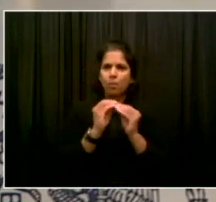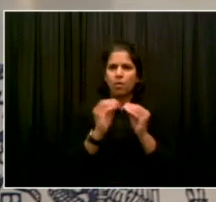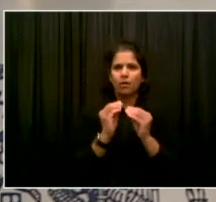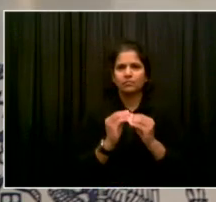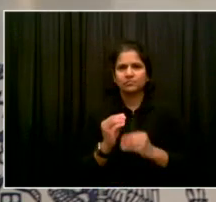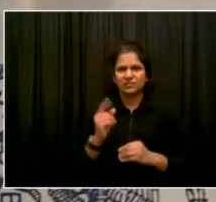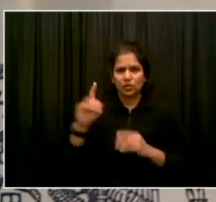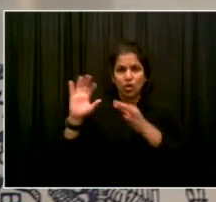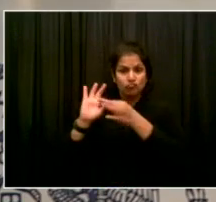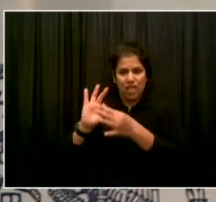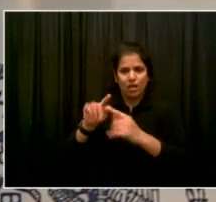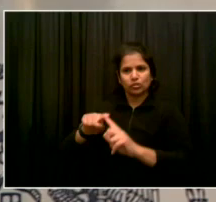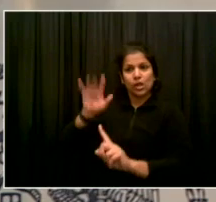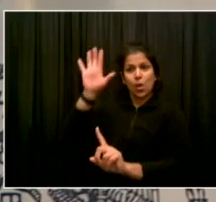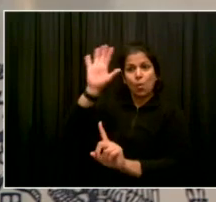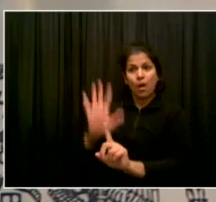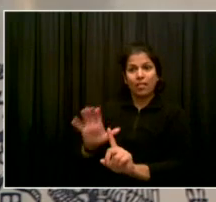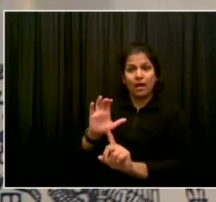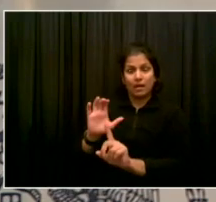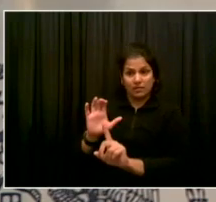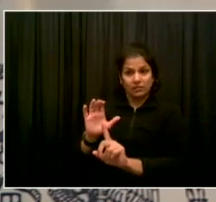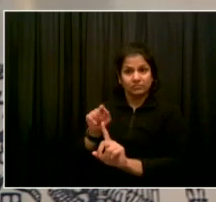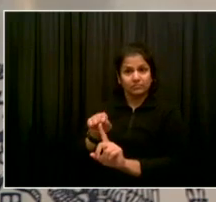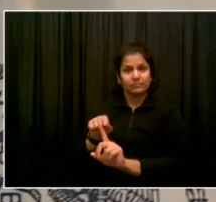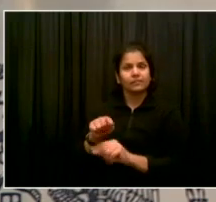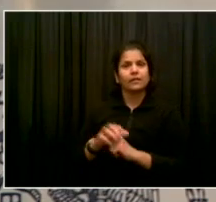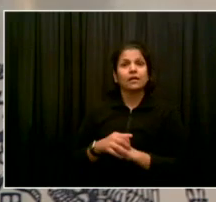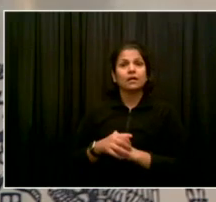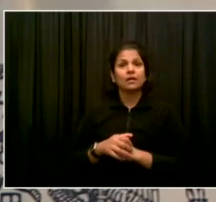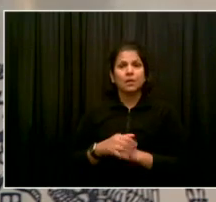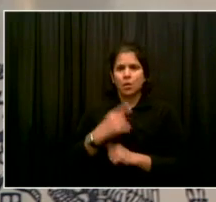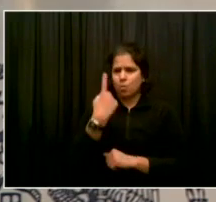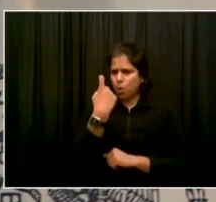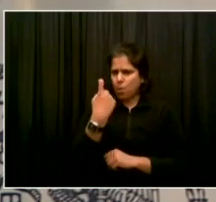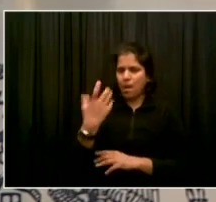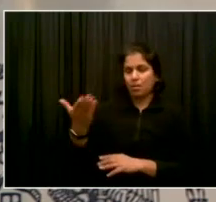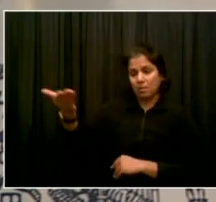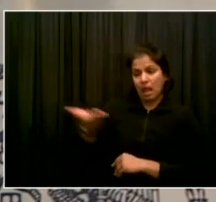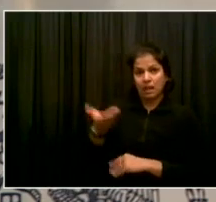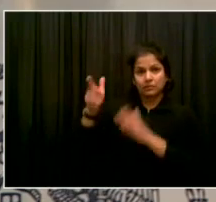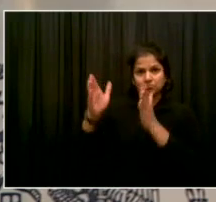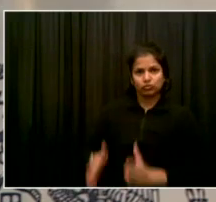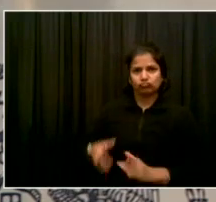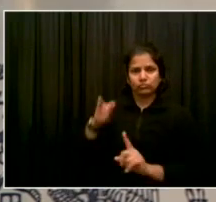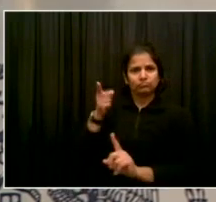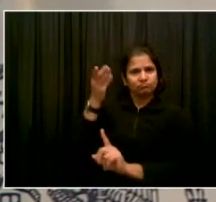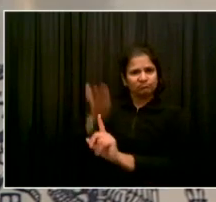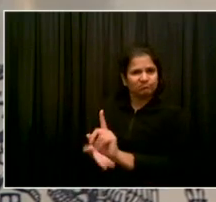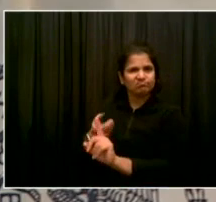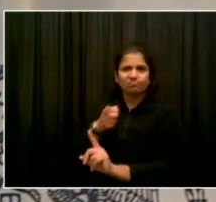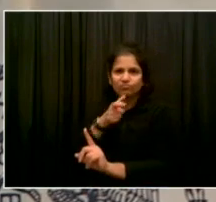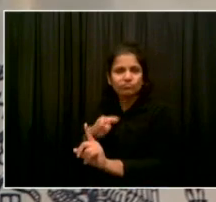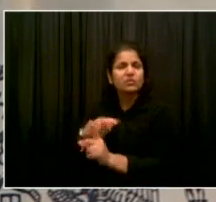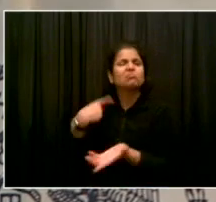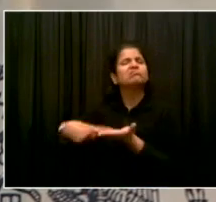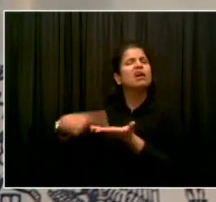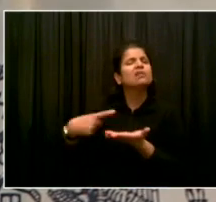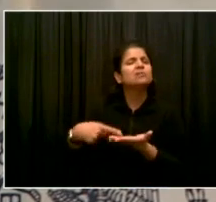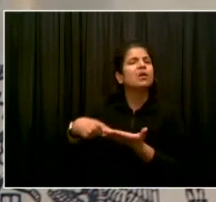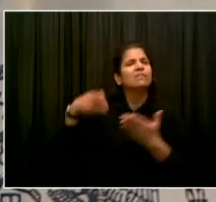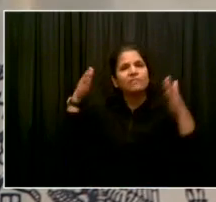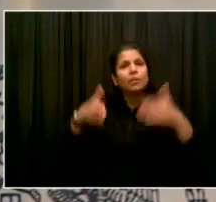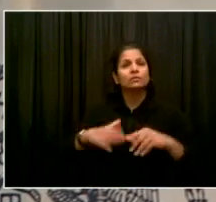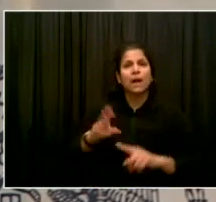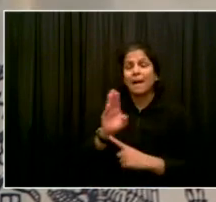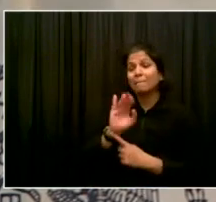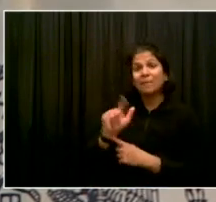things, speak to the incredible victory of that infrastructure bill getting passed and the fact that we're going to keep fighting together